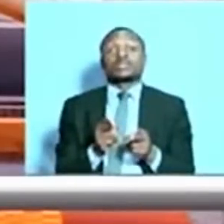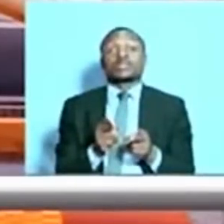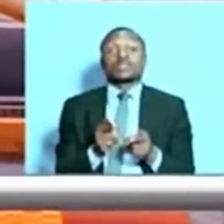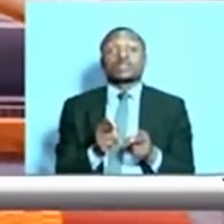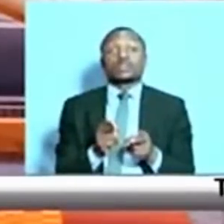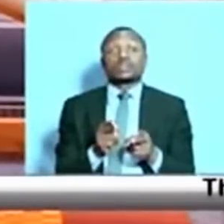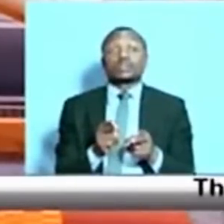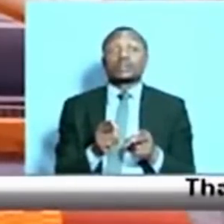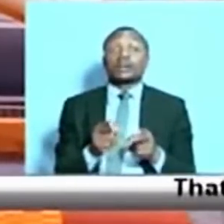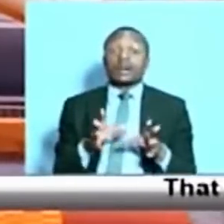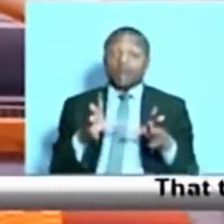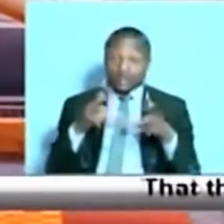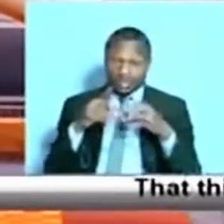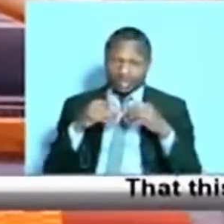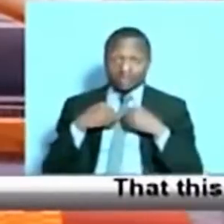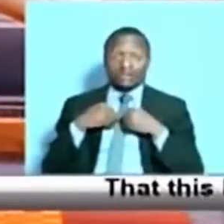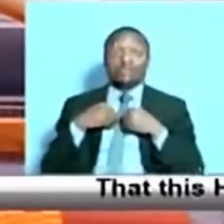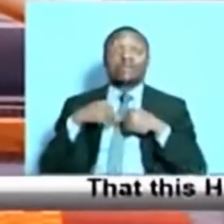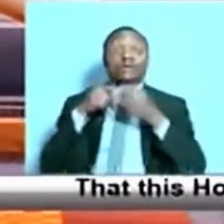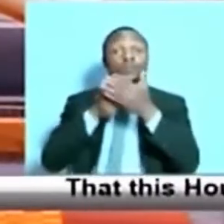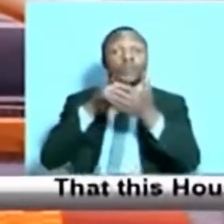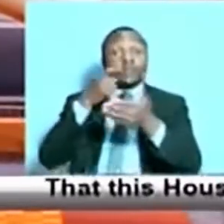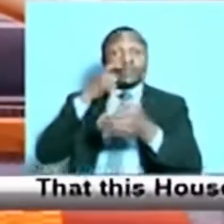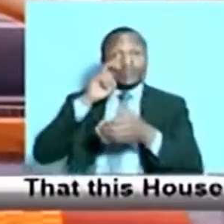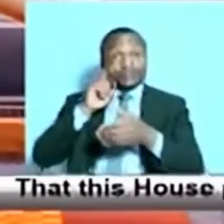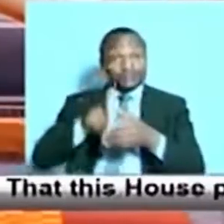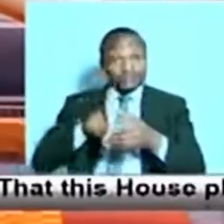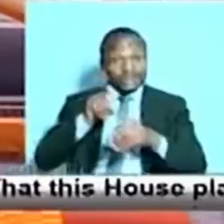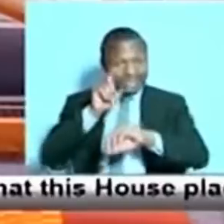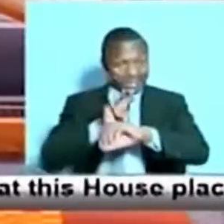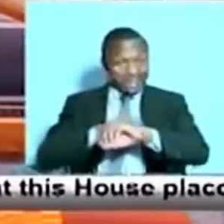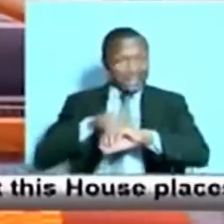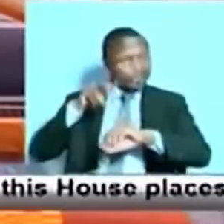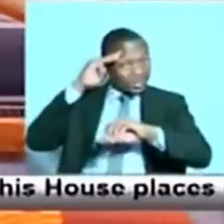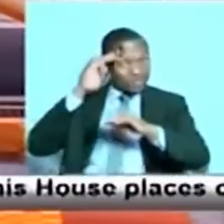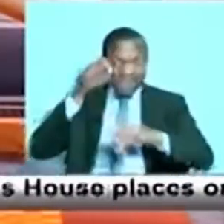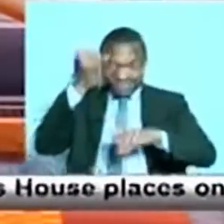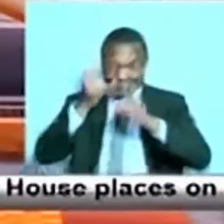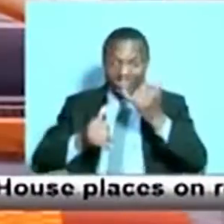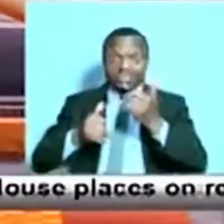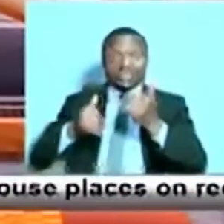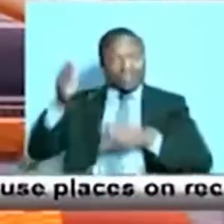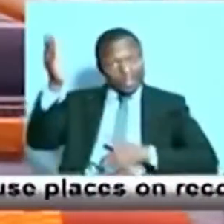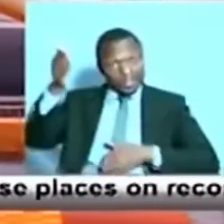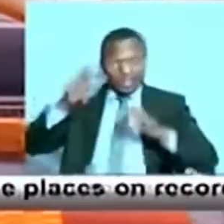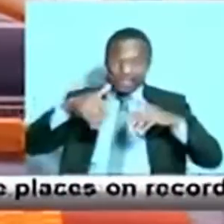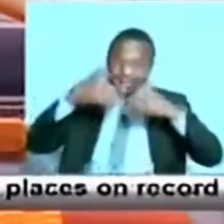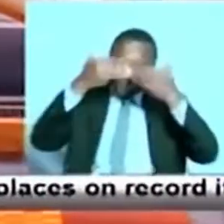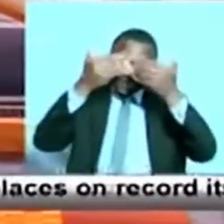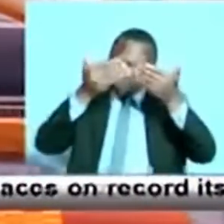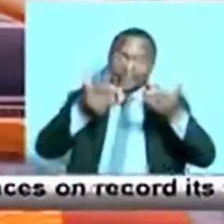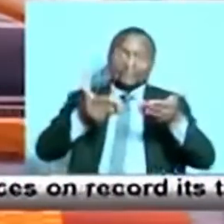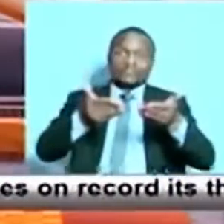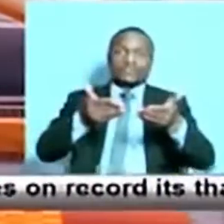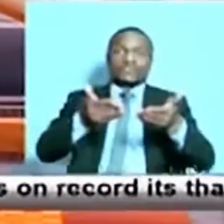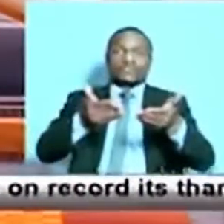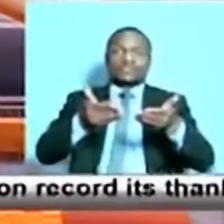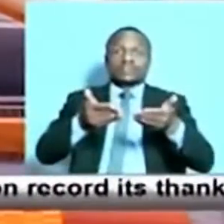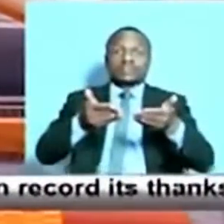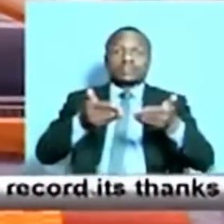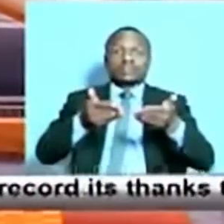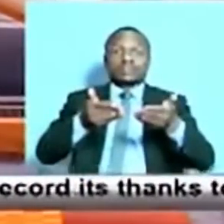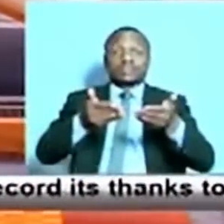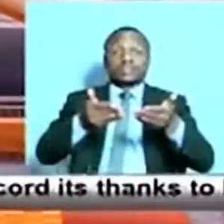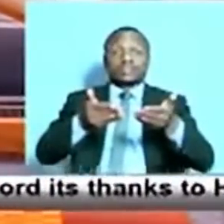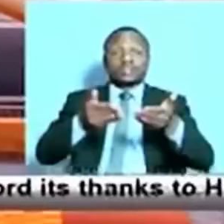admit your point of order when the Honorable Minister finishes. He is giving an official